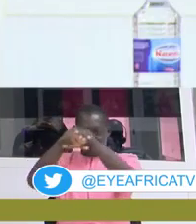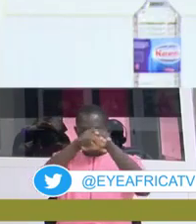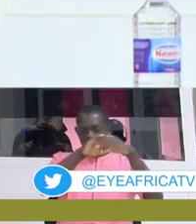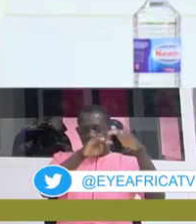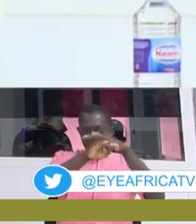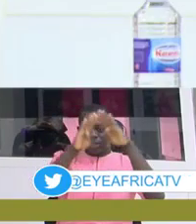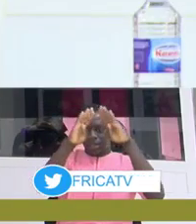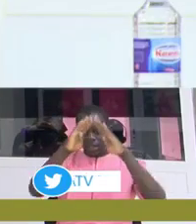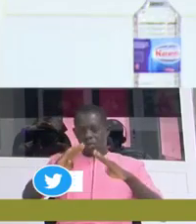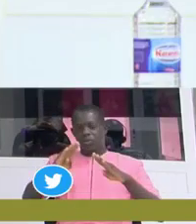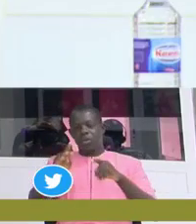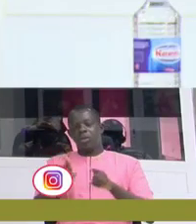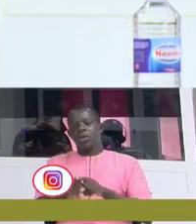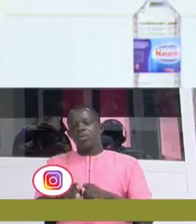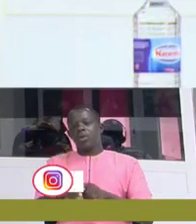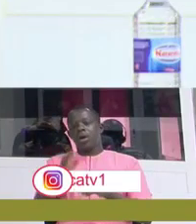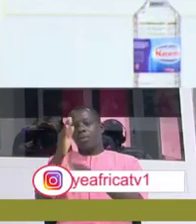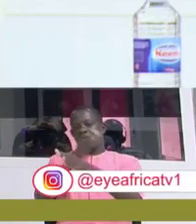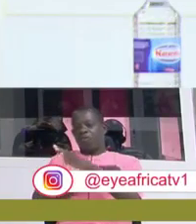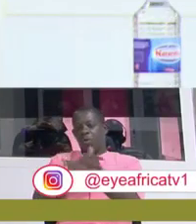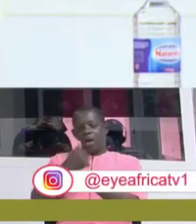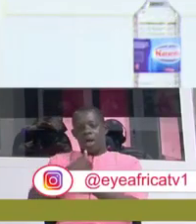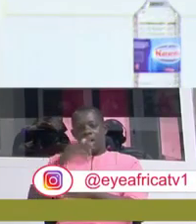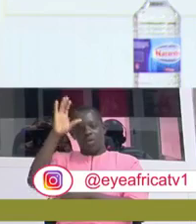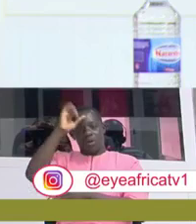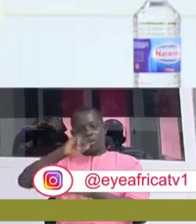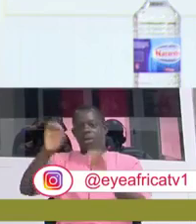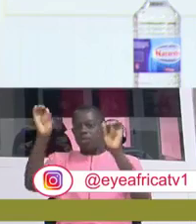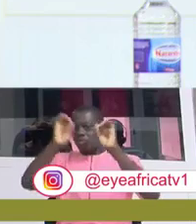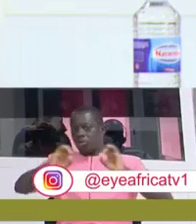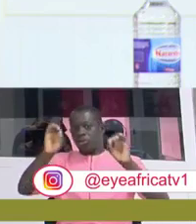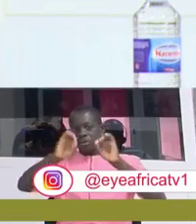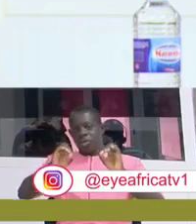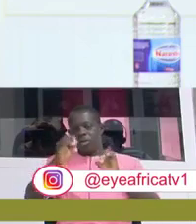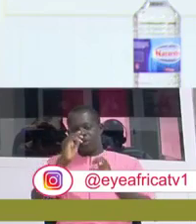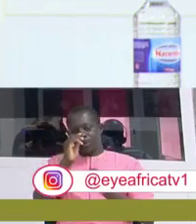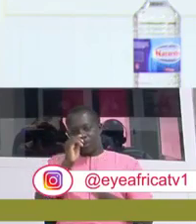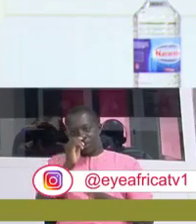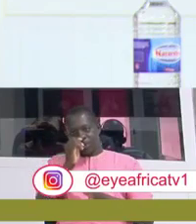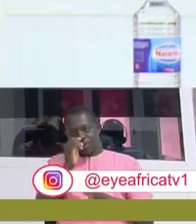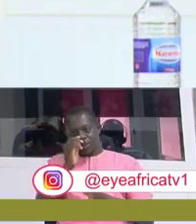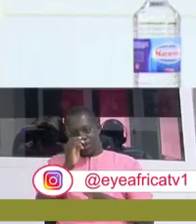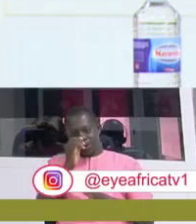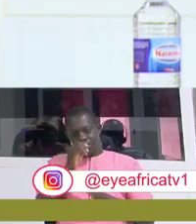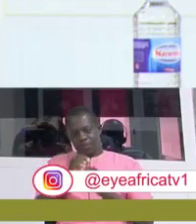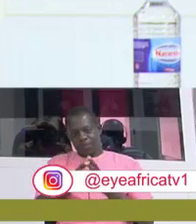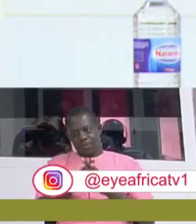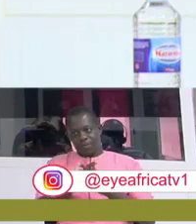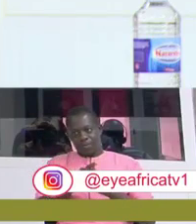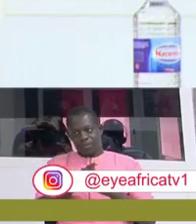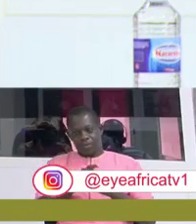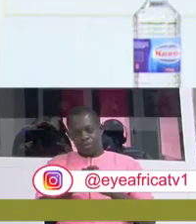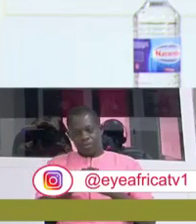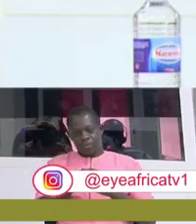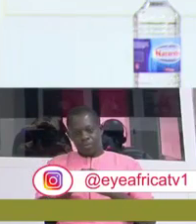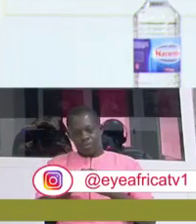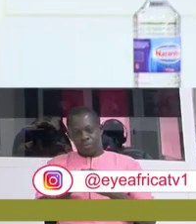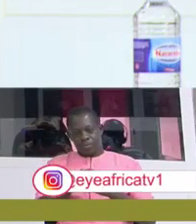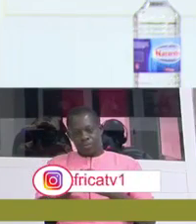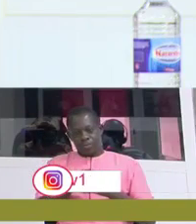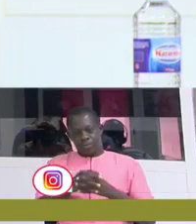Tumo mbam fem faham je. At that time, I did not understand anything.